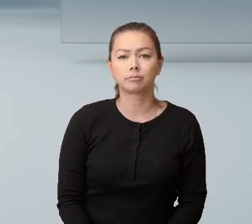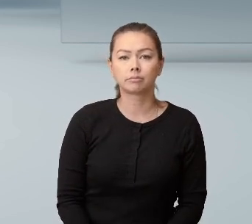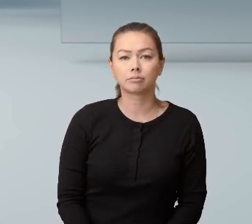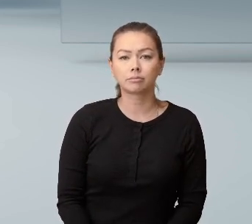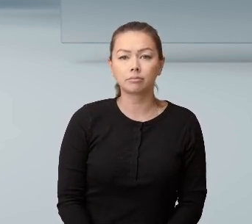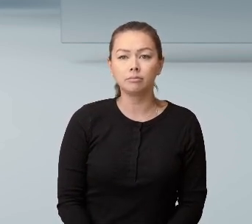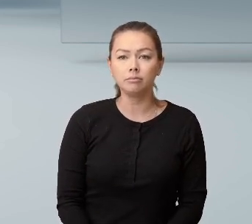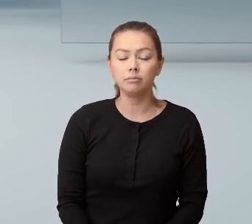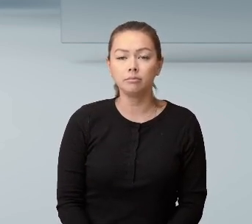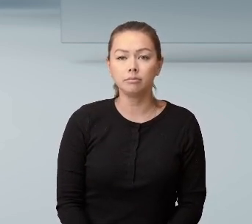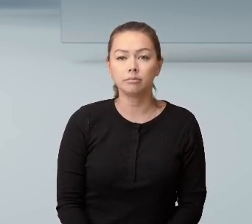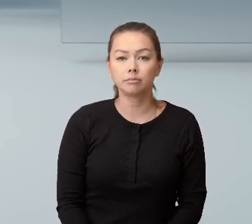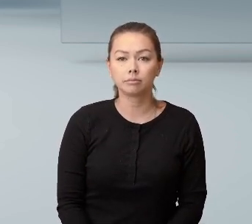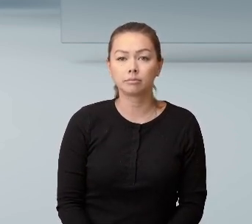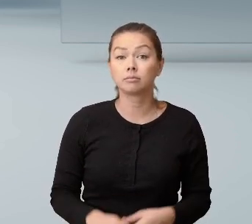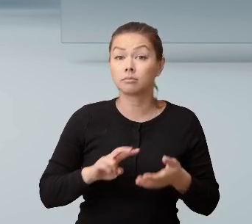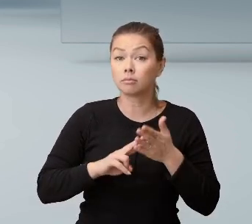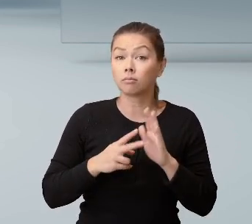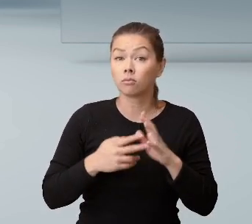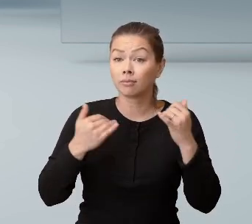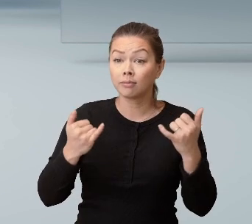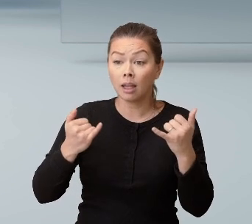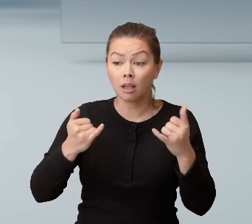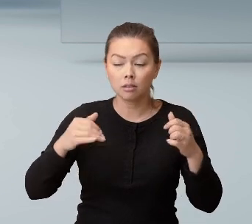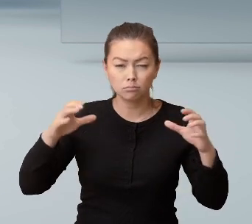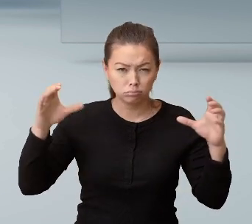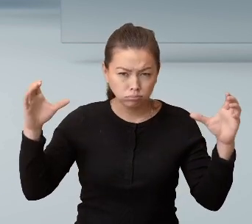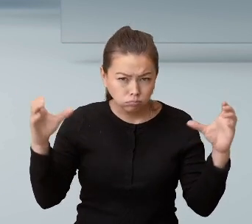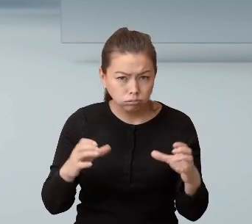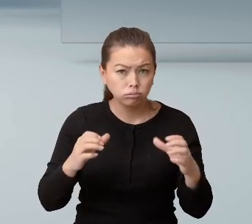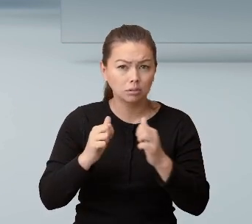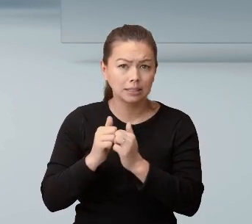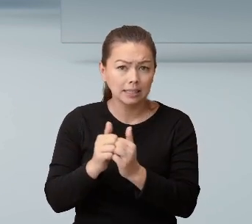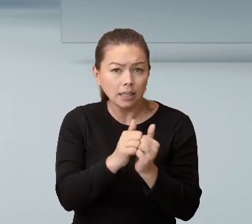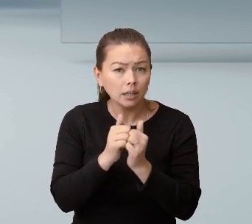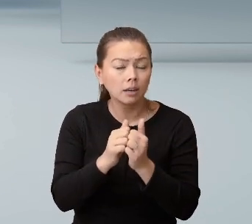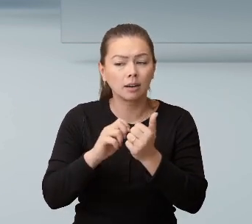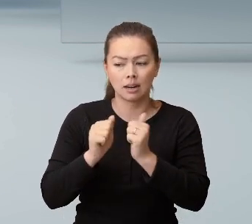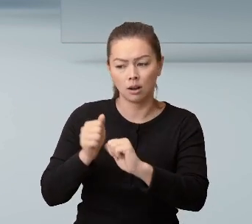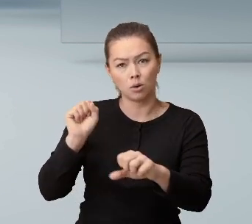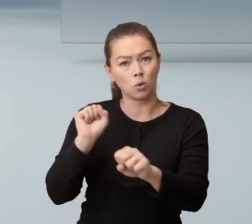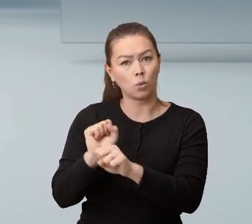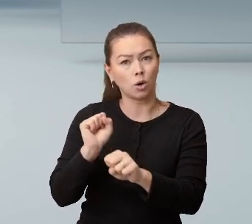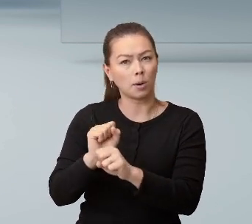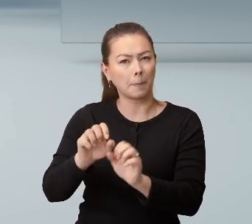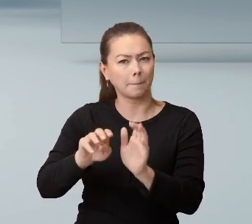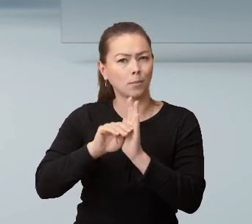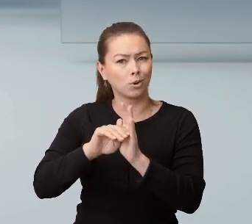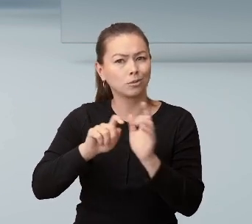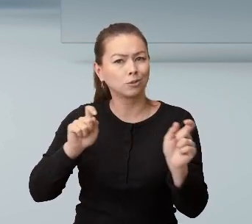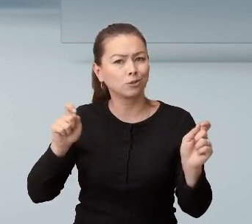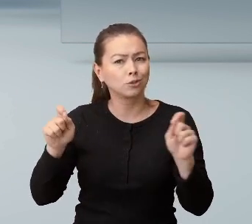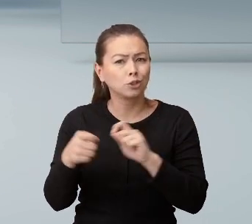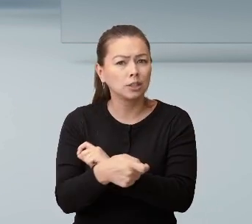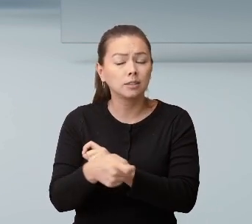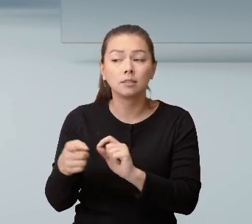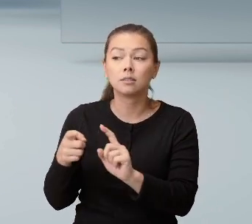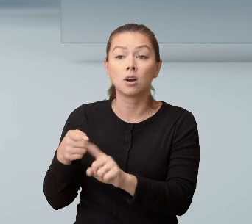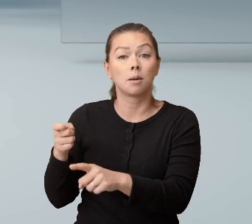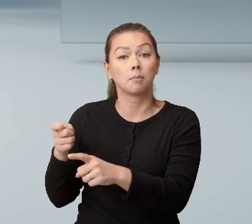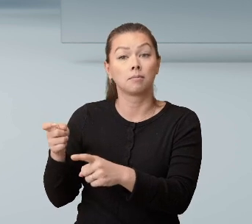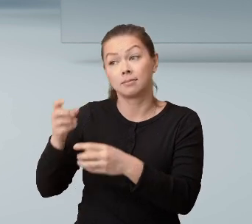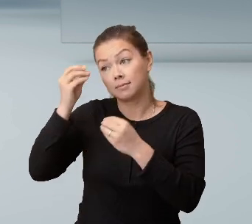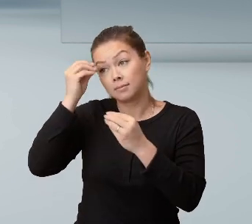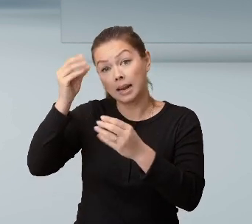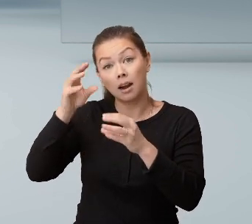So as we look at coming together and understanding how the workforce model has changed, with data sprawling from our end